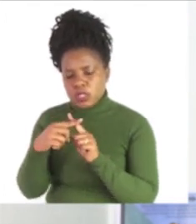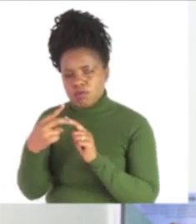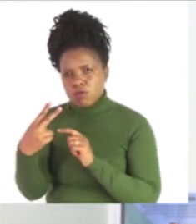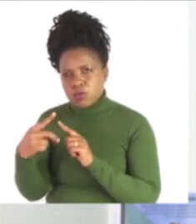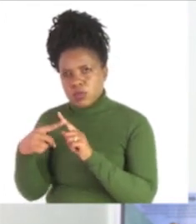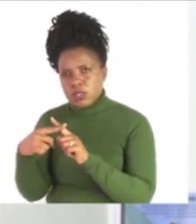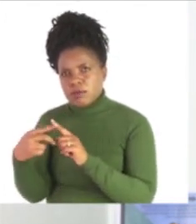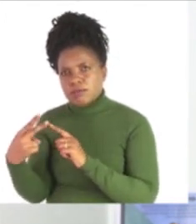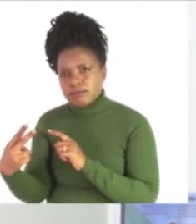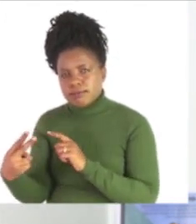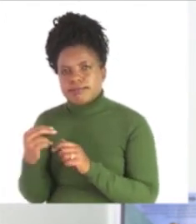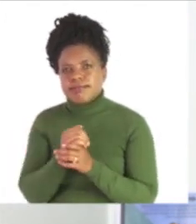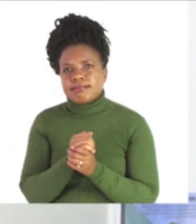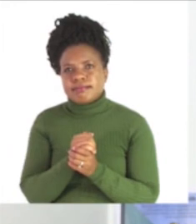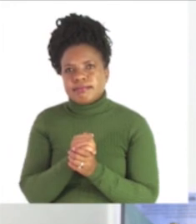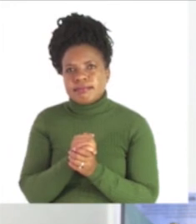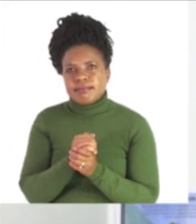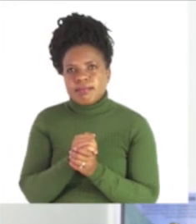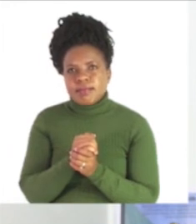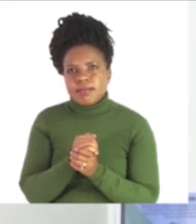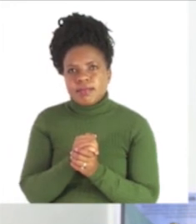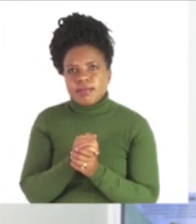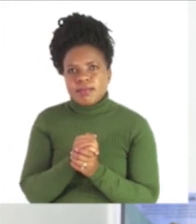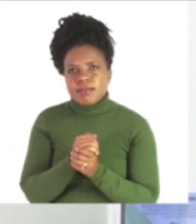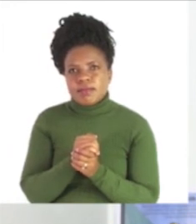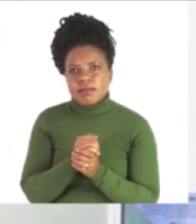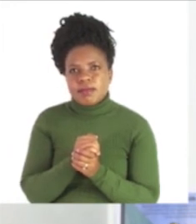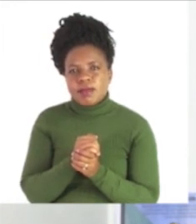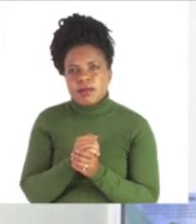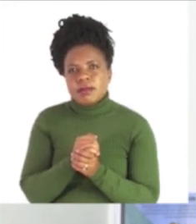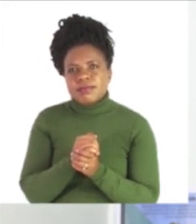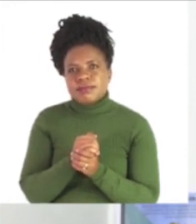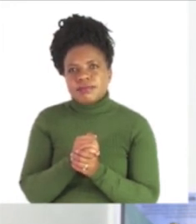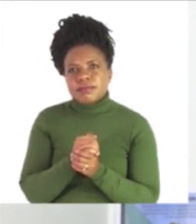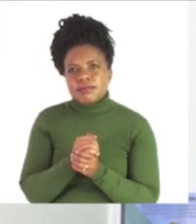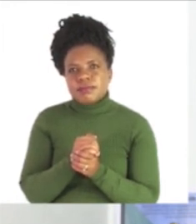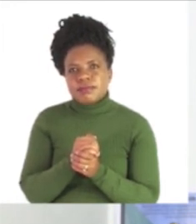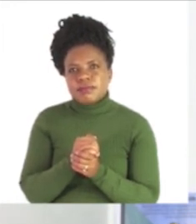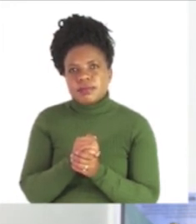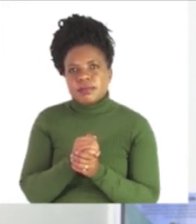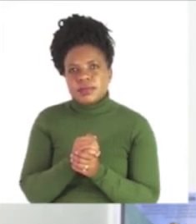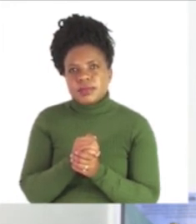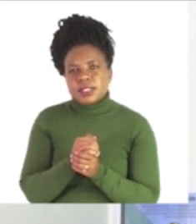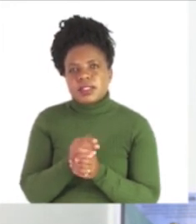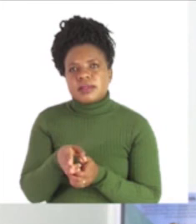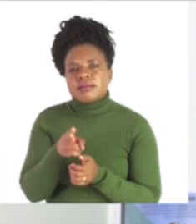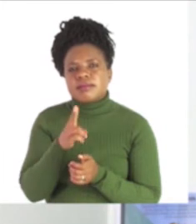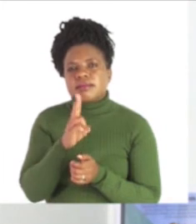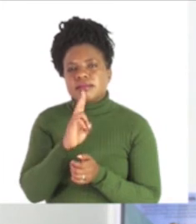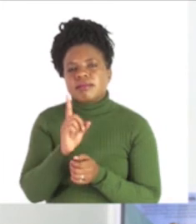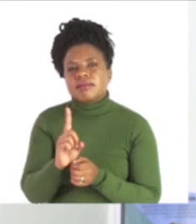3 times. And 2 times 2 is 4, 4 times 2 is 8.